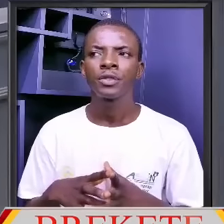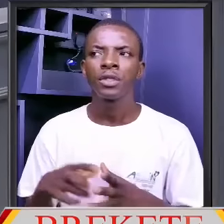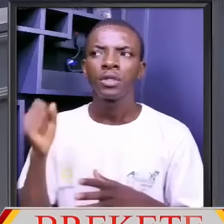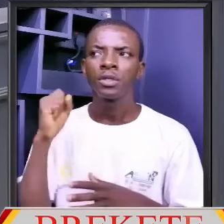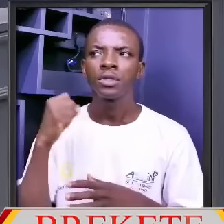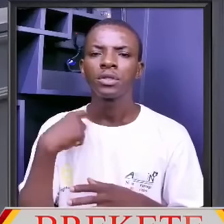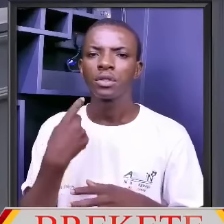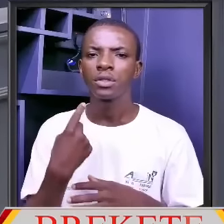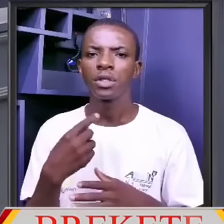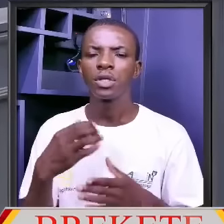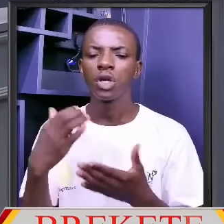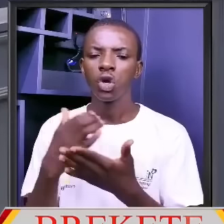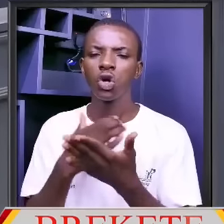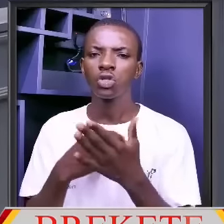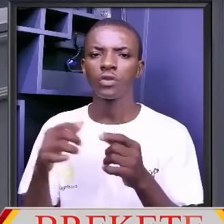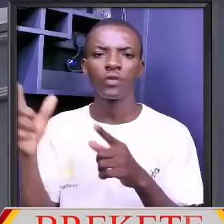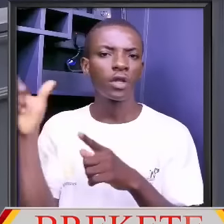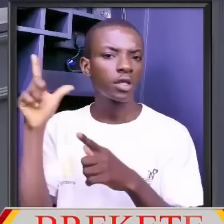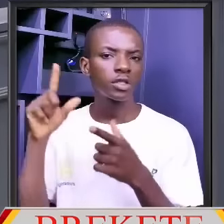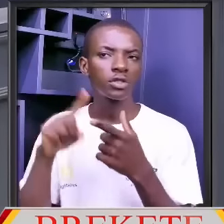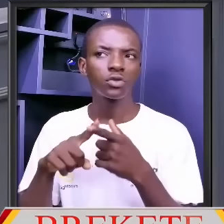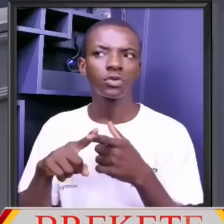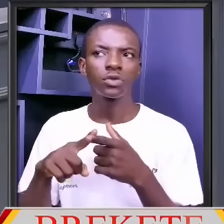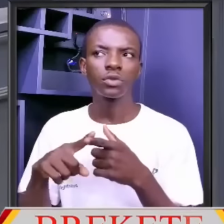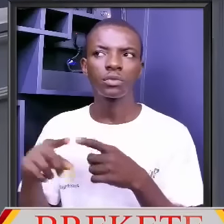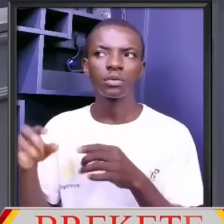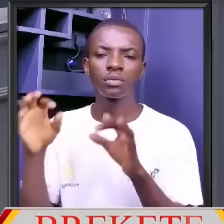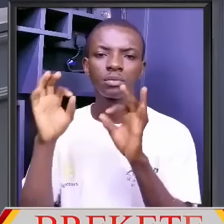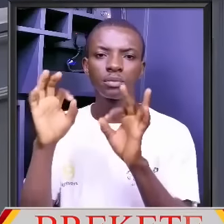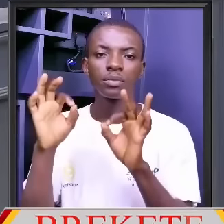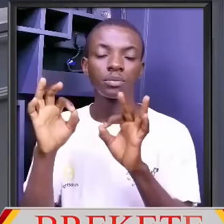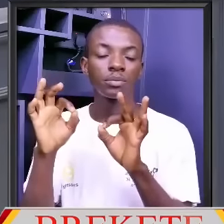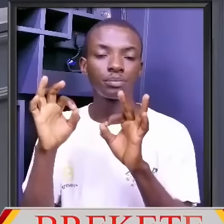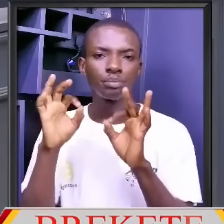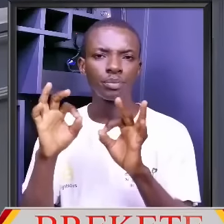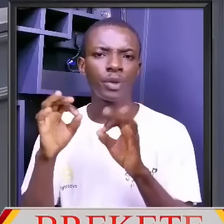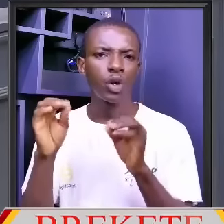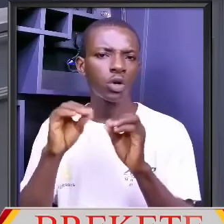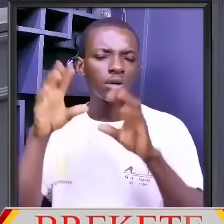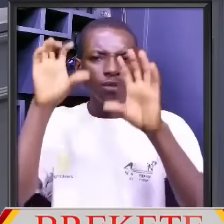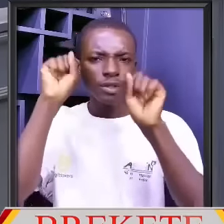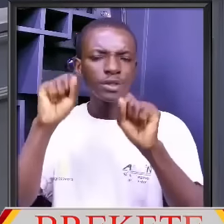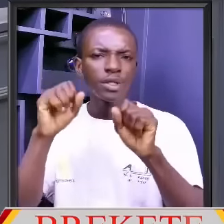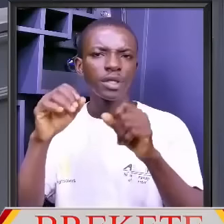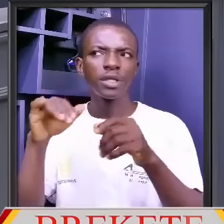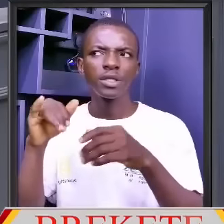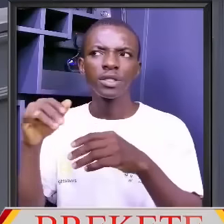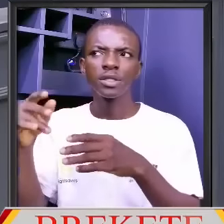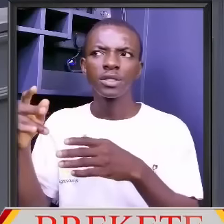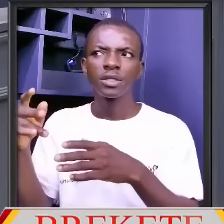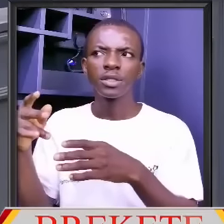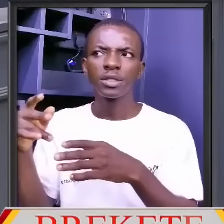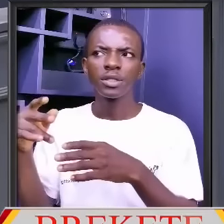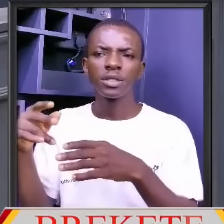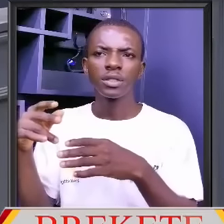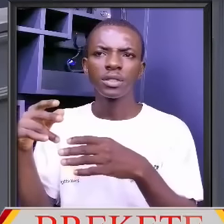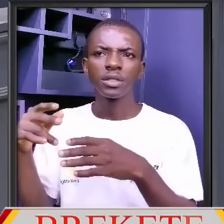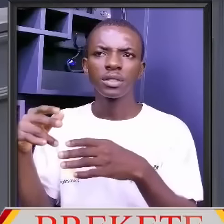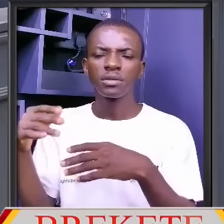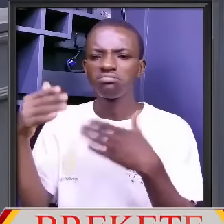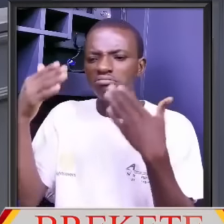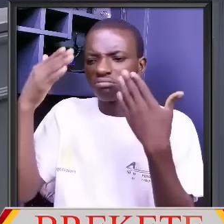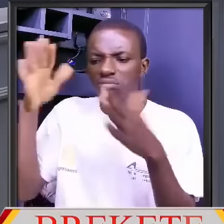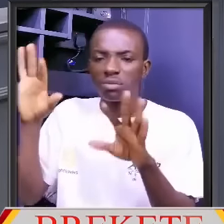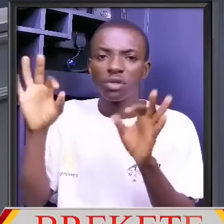Yes, sir. She say, in the course of listening to the ordinary president's sermon, this careless sermon where we they do